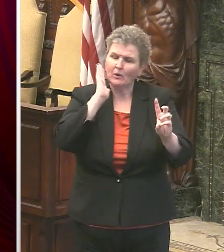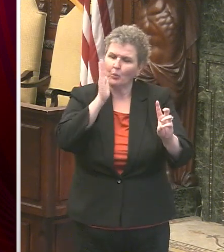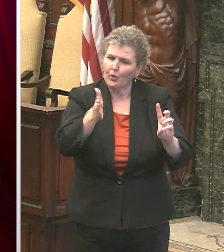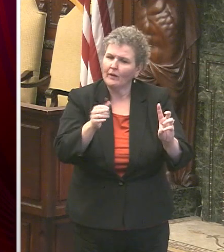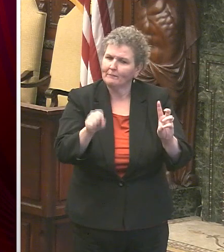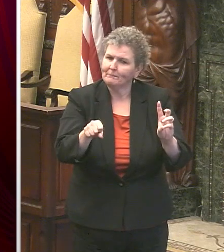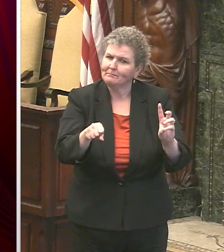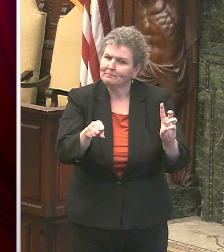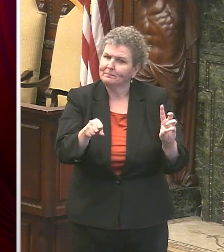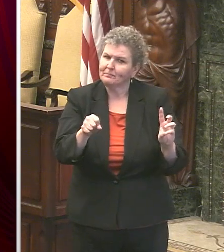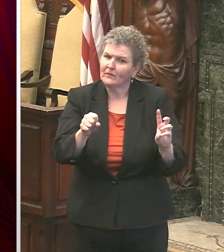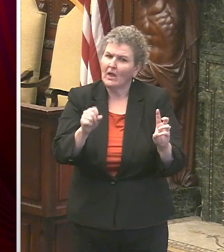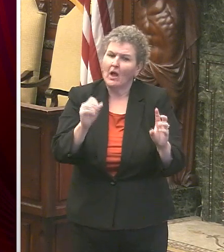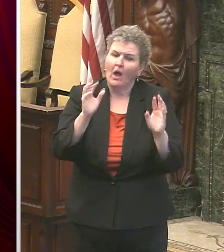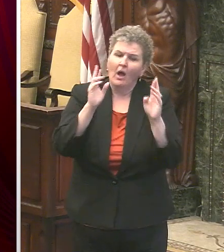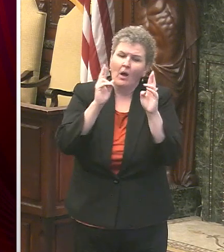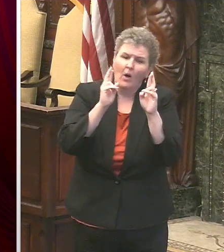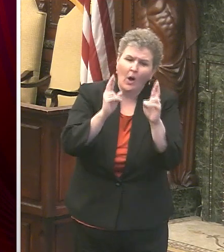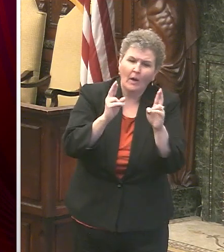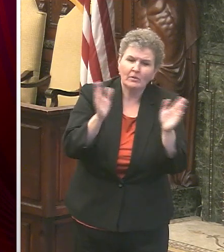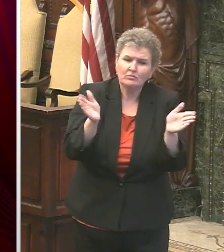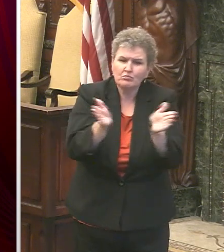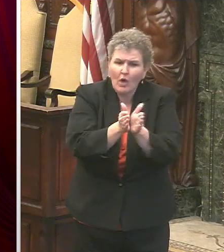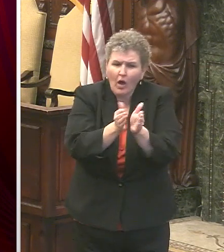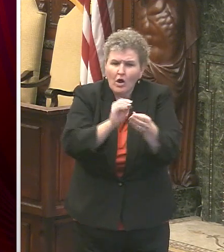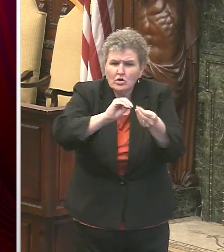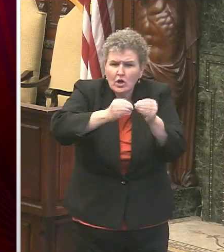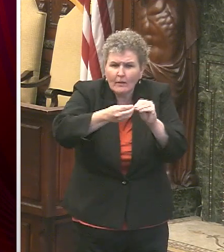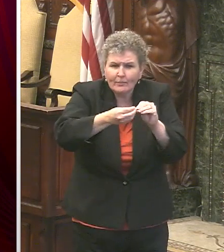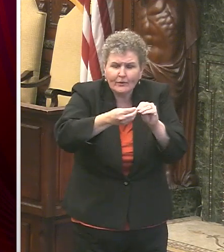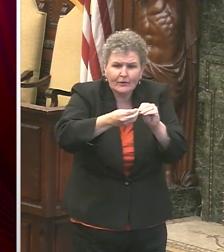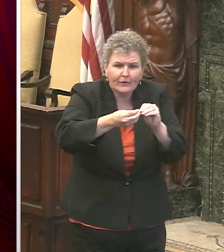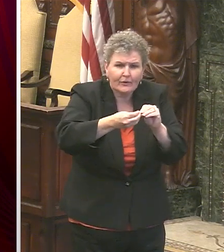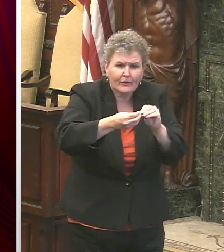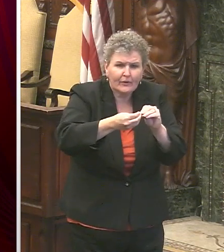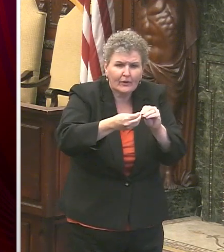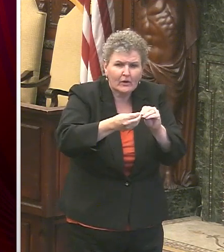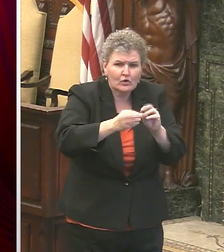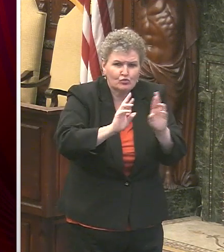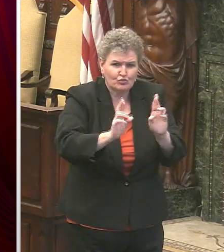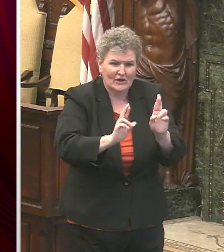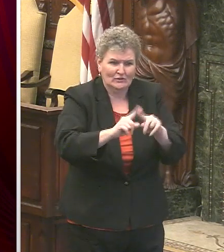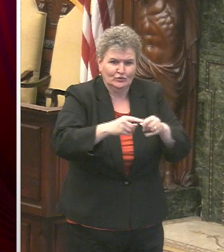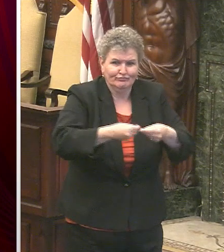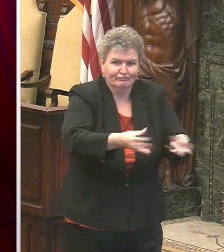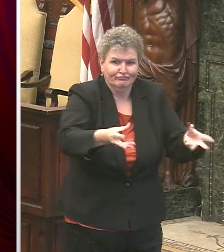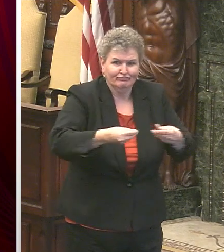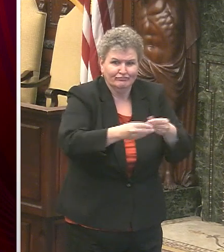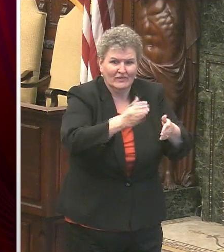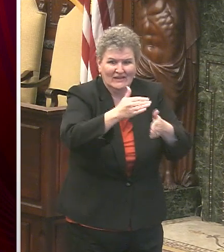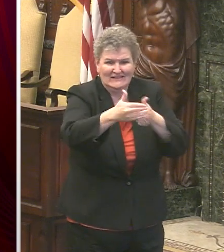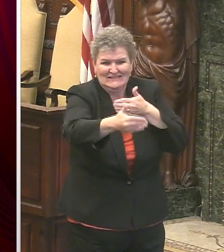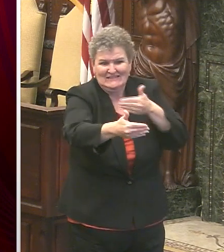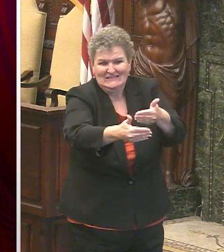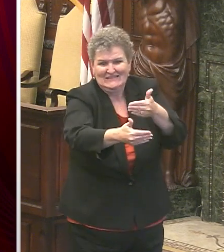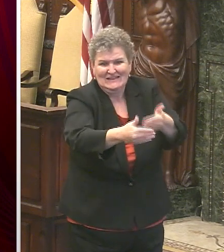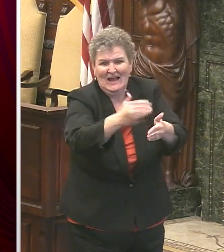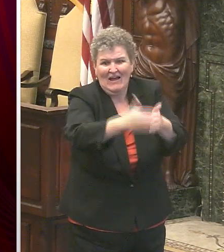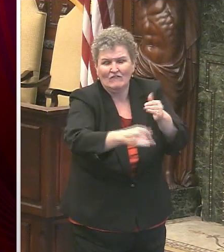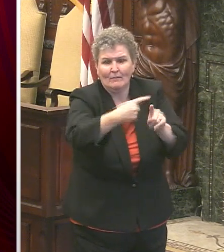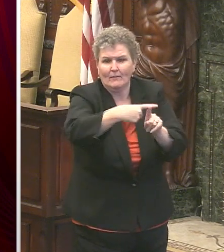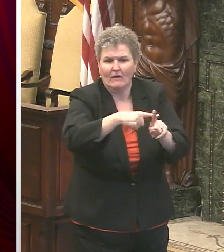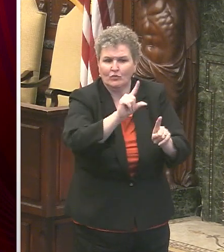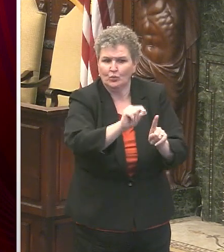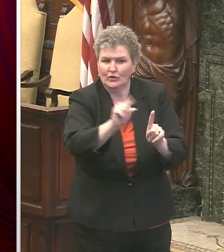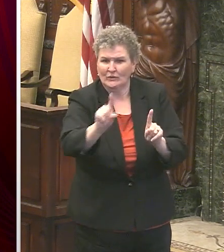of at least one vaccine for distribution in Philadelphia before the end of 2020. We are now in the process of putting together a plan for how